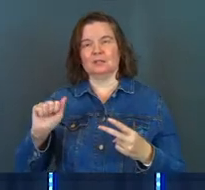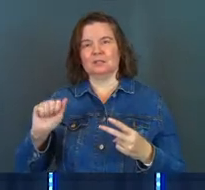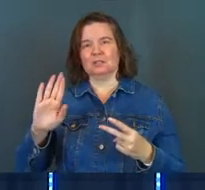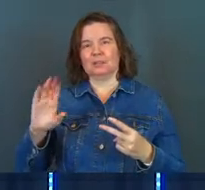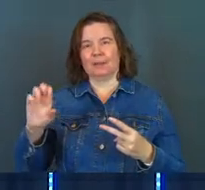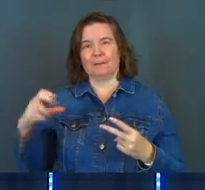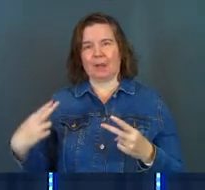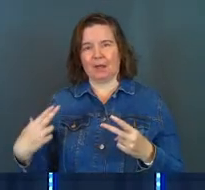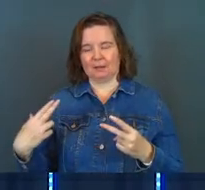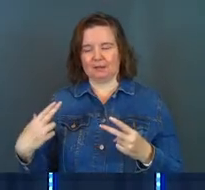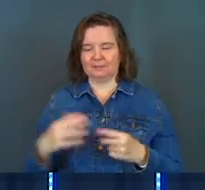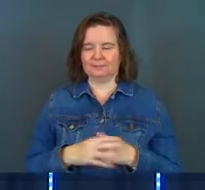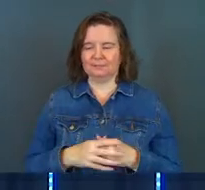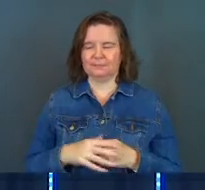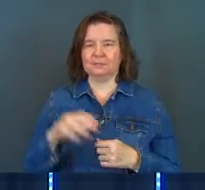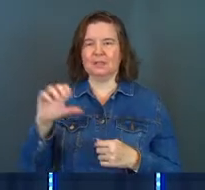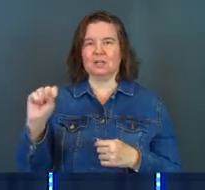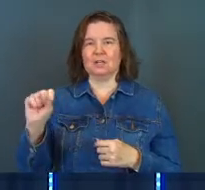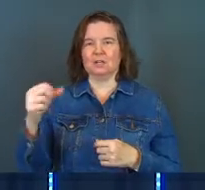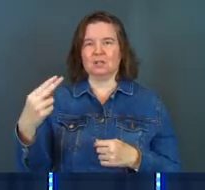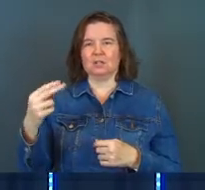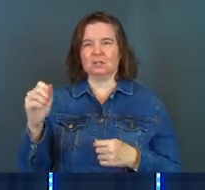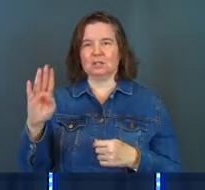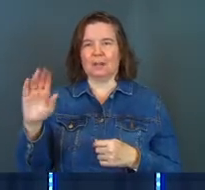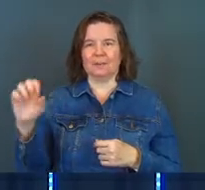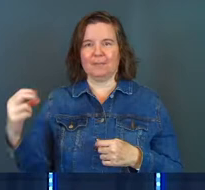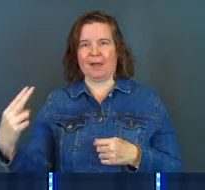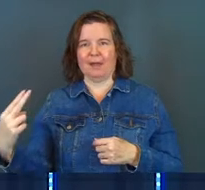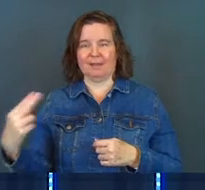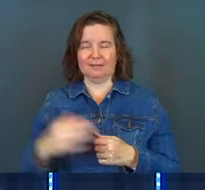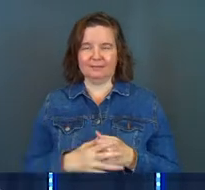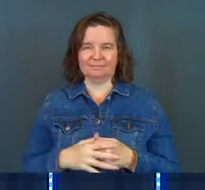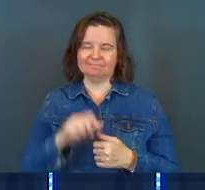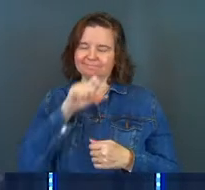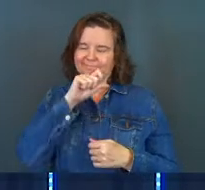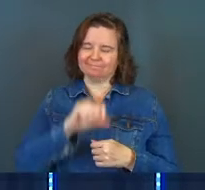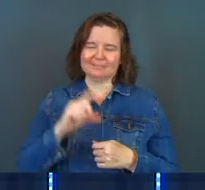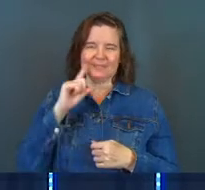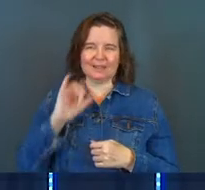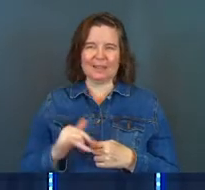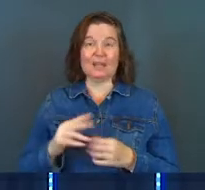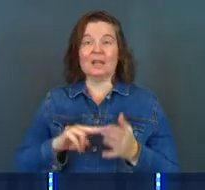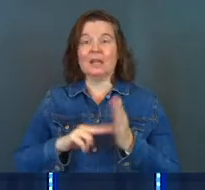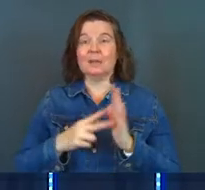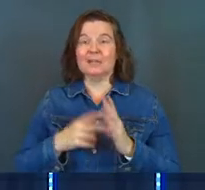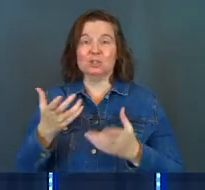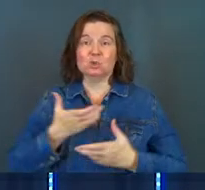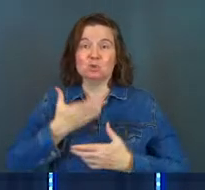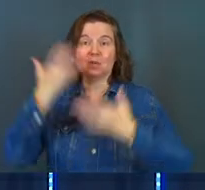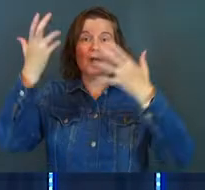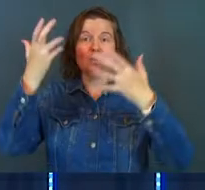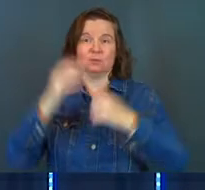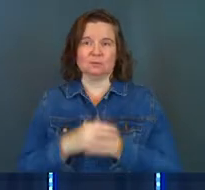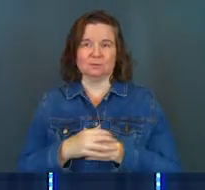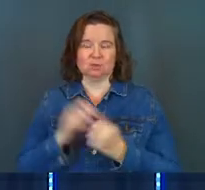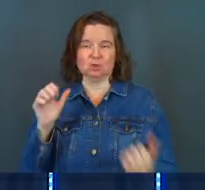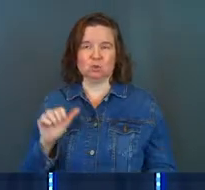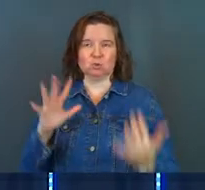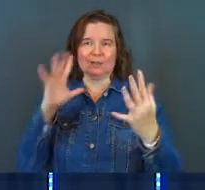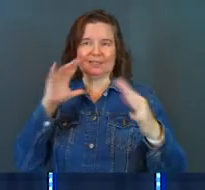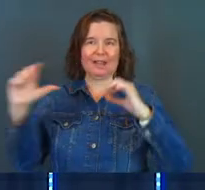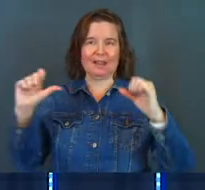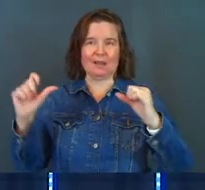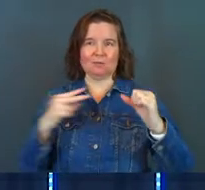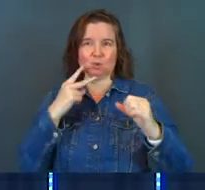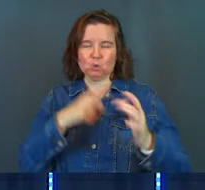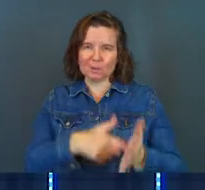Shabbat. Shabbat. Just love the sound of that one. So Shabbat means to shout, to address in a loud